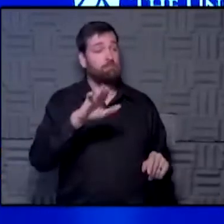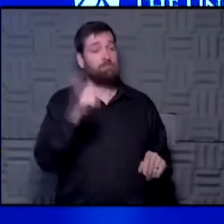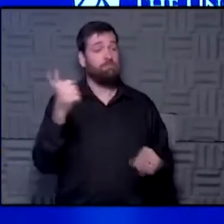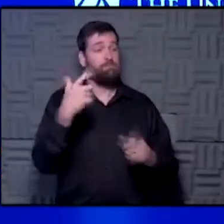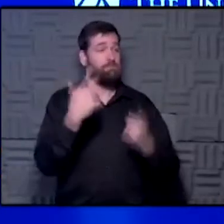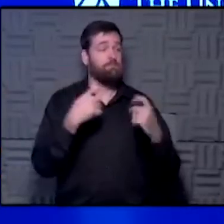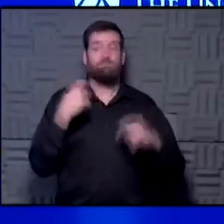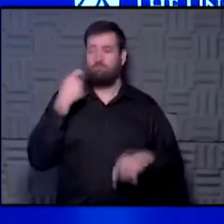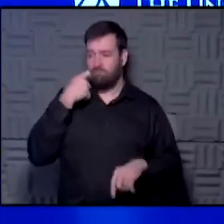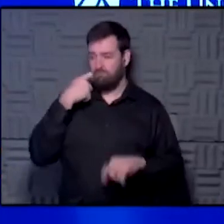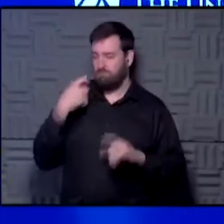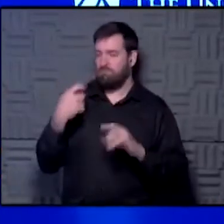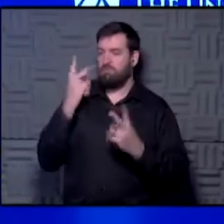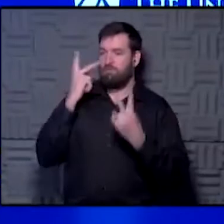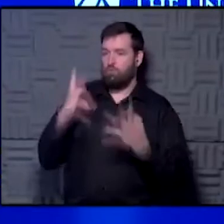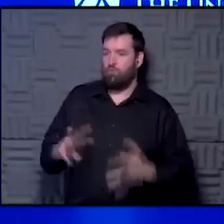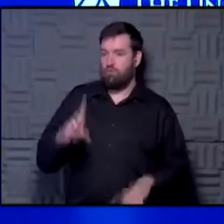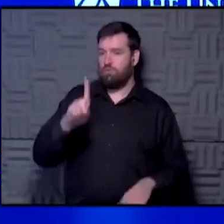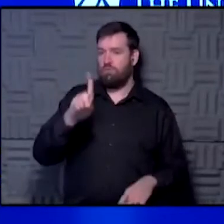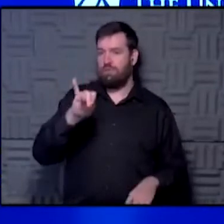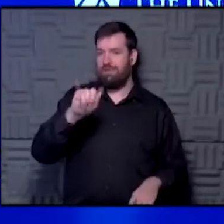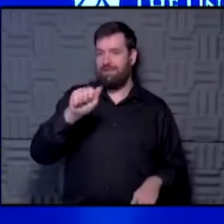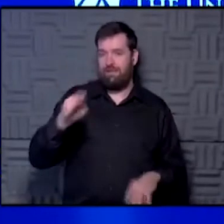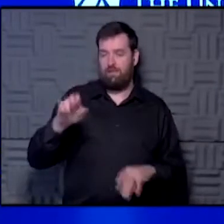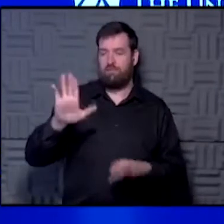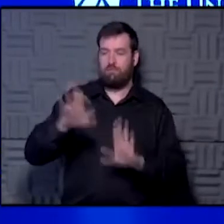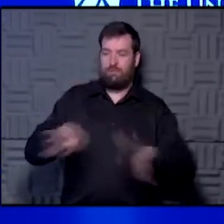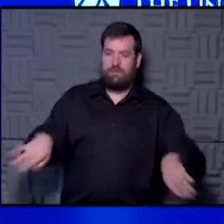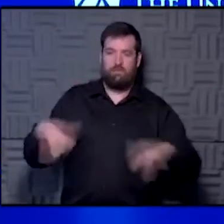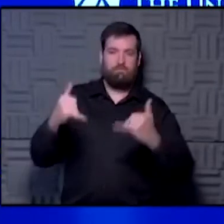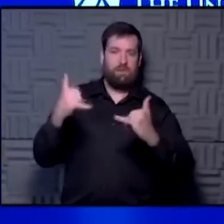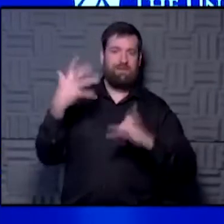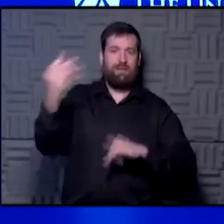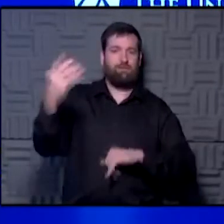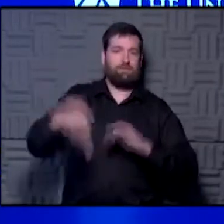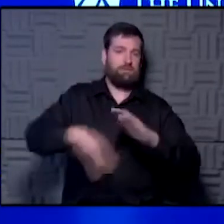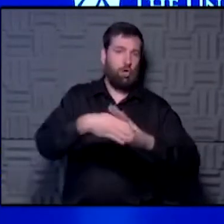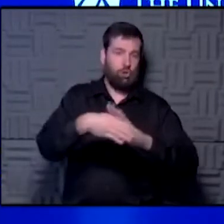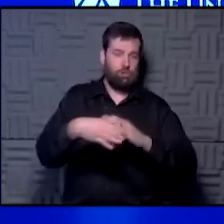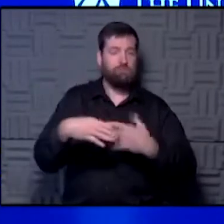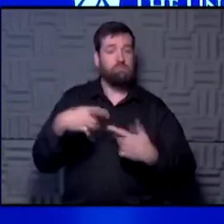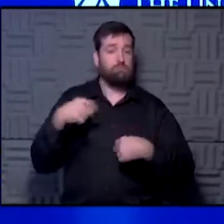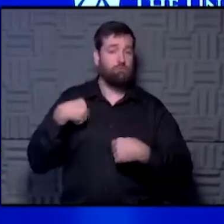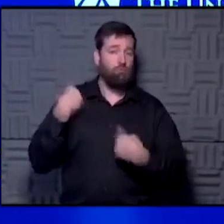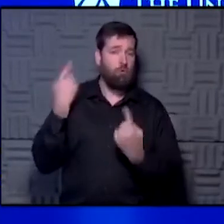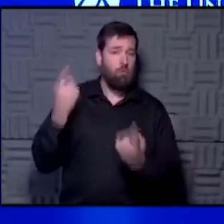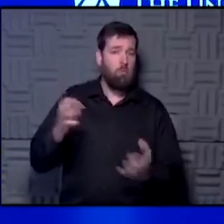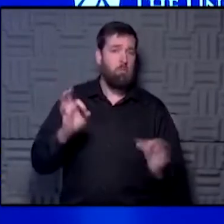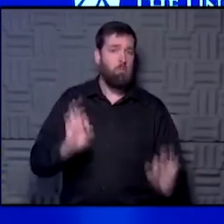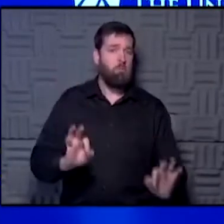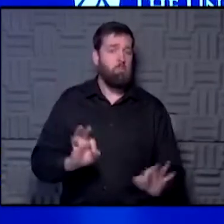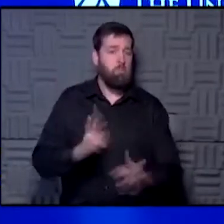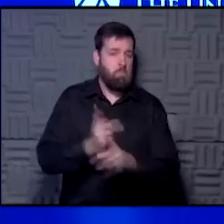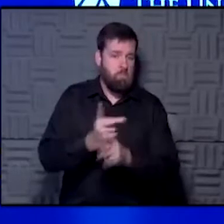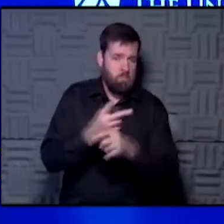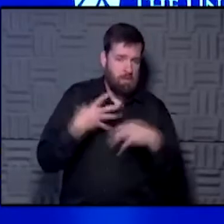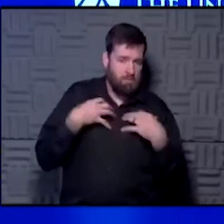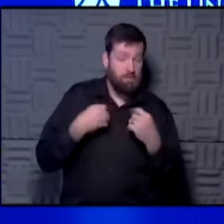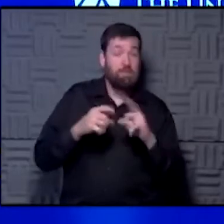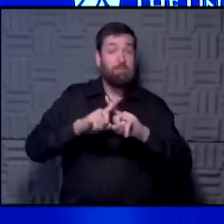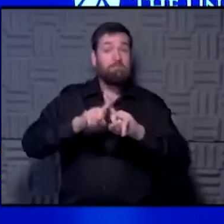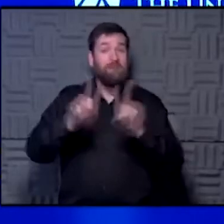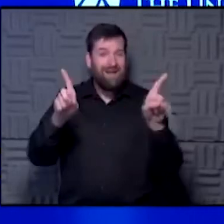got one just in from a viewer, Diane. Okay, her kids have been playing outdoor soccer. So far, it's been going well. Everyone's staying healthy.